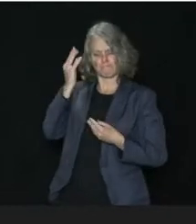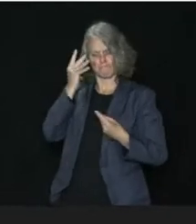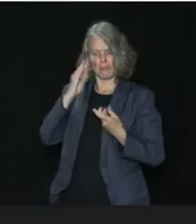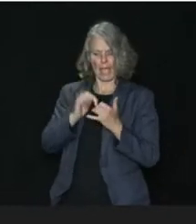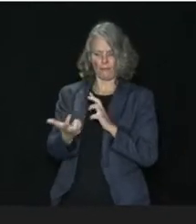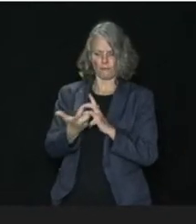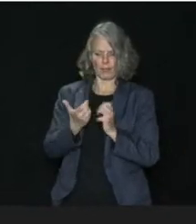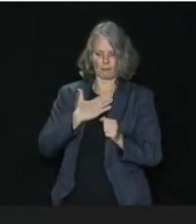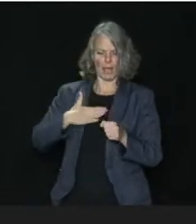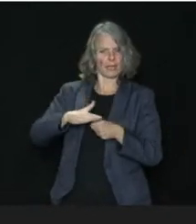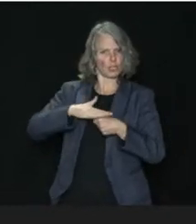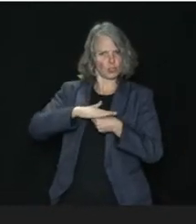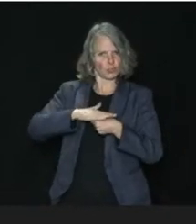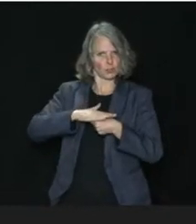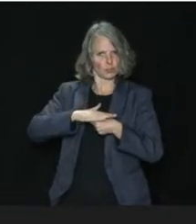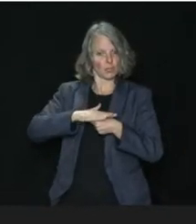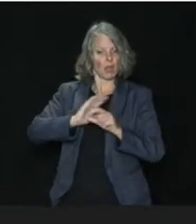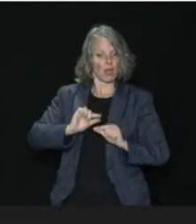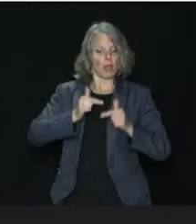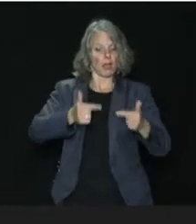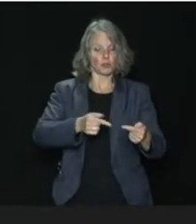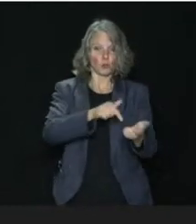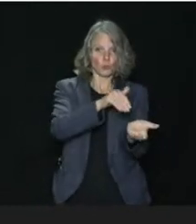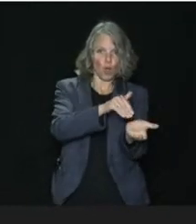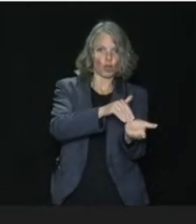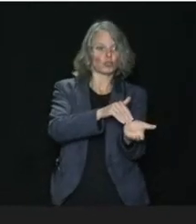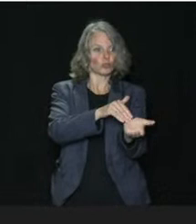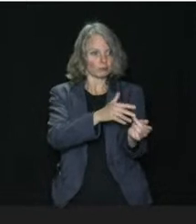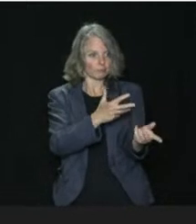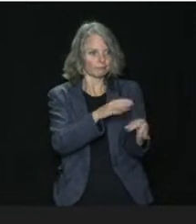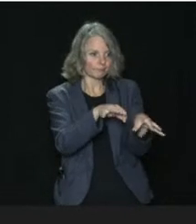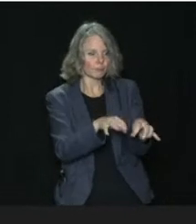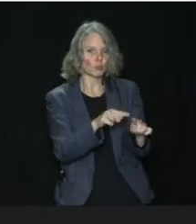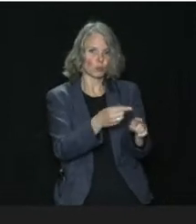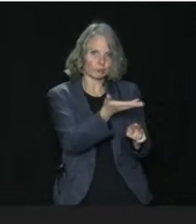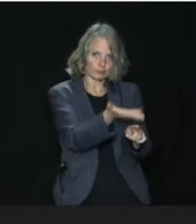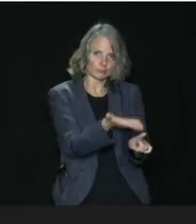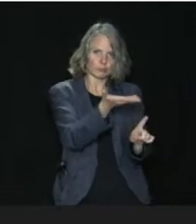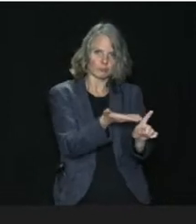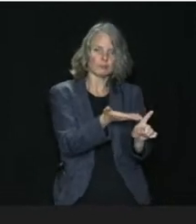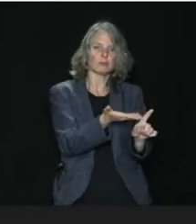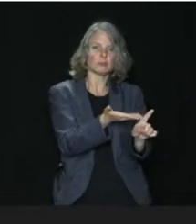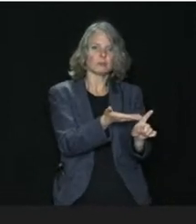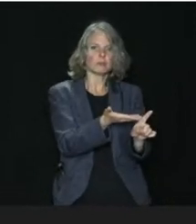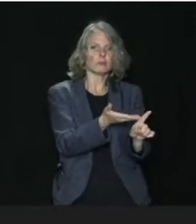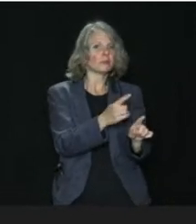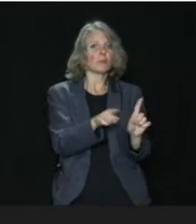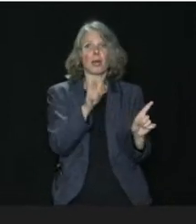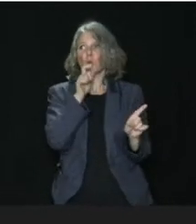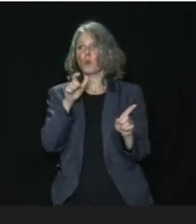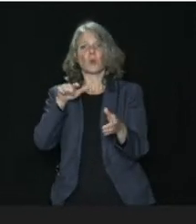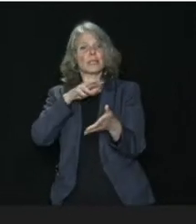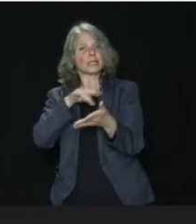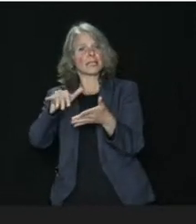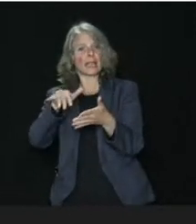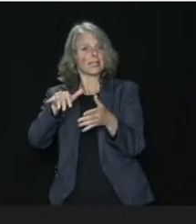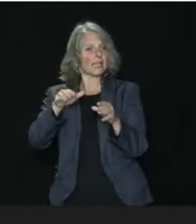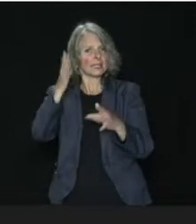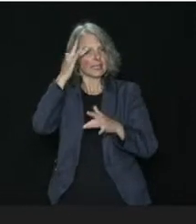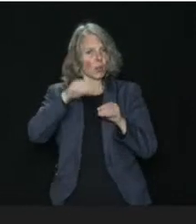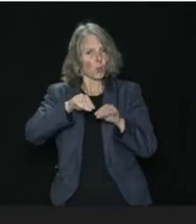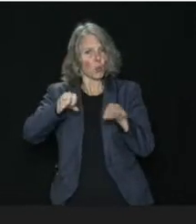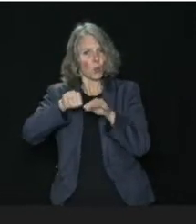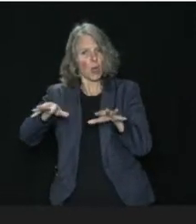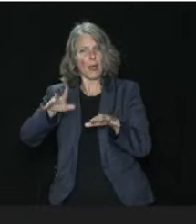also what epidemiologists feel and and they have to consider the situation in their respective province or territory.